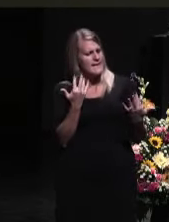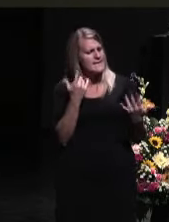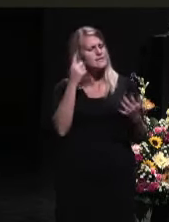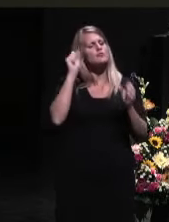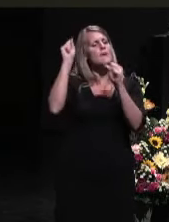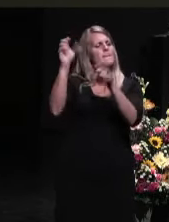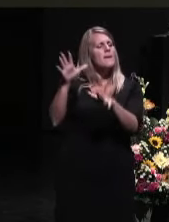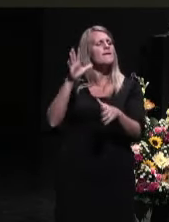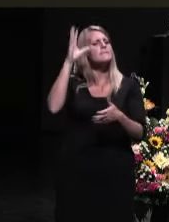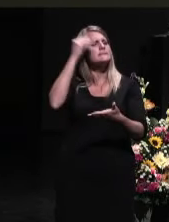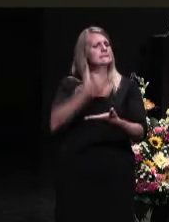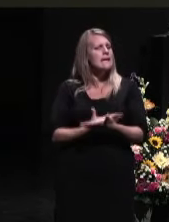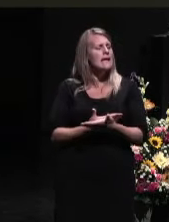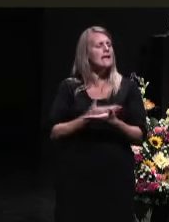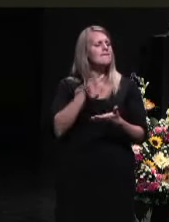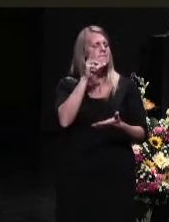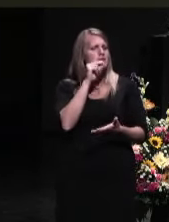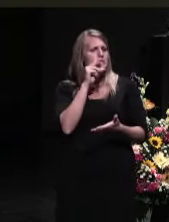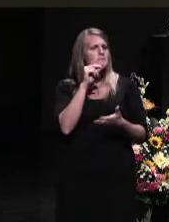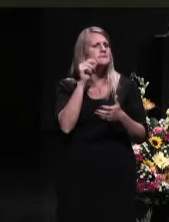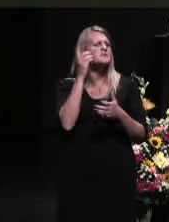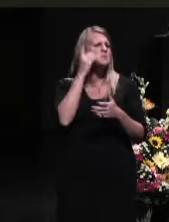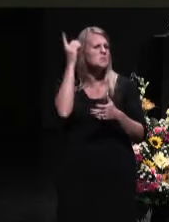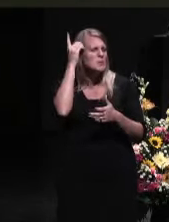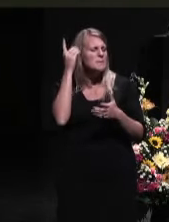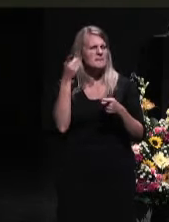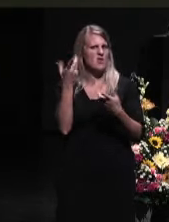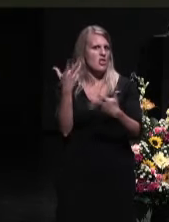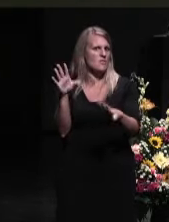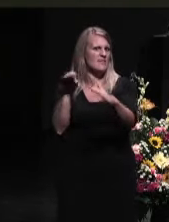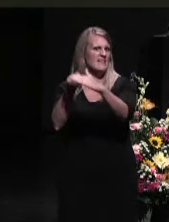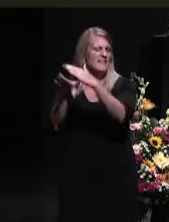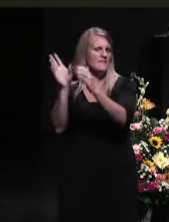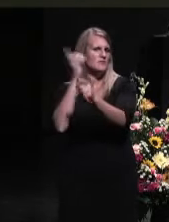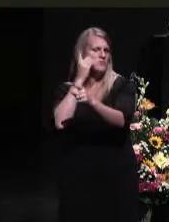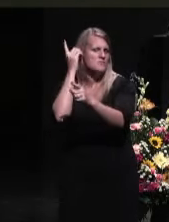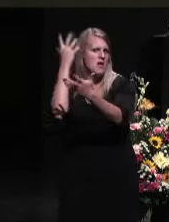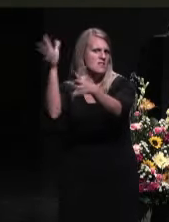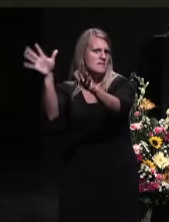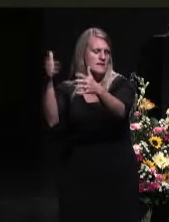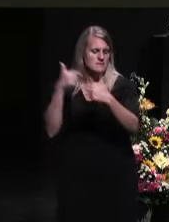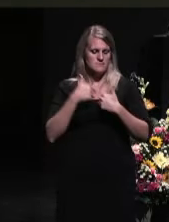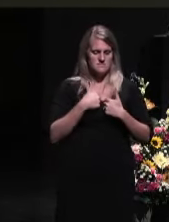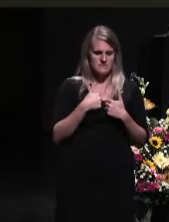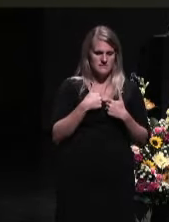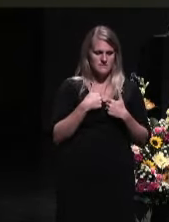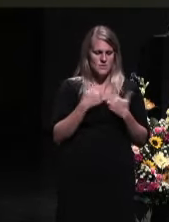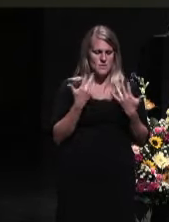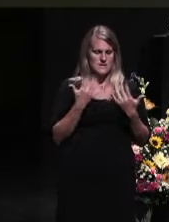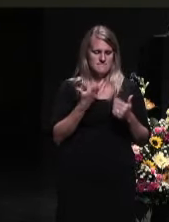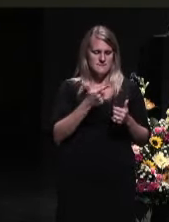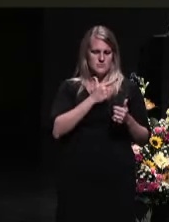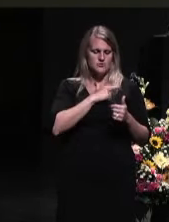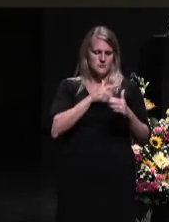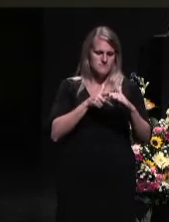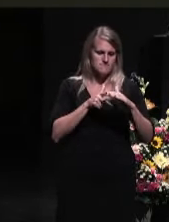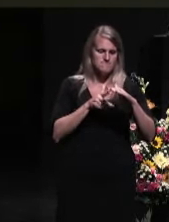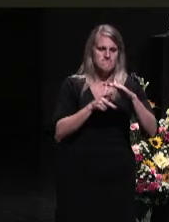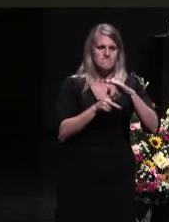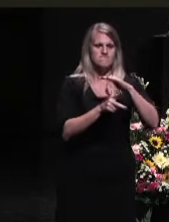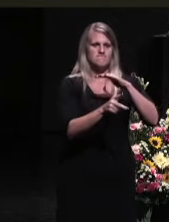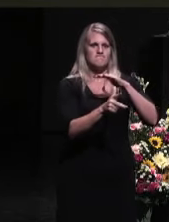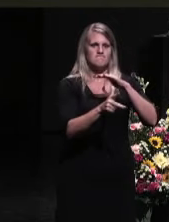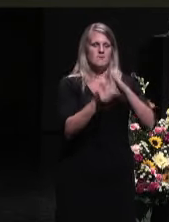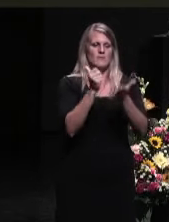at UWM. He was already inside the building, so I was alone in my car waiting for my turn to enter the garage. The feelings of the moment